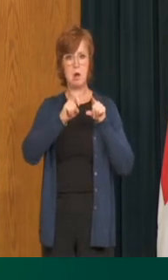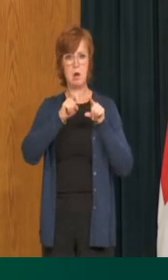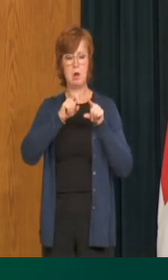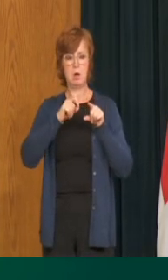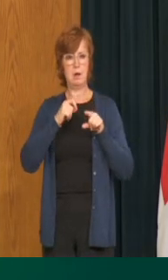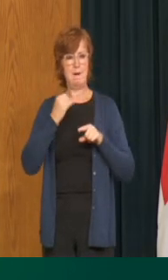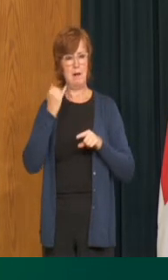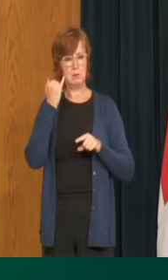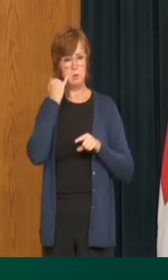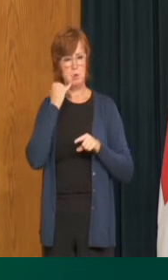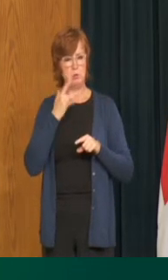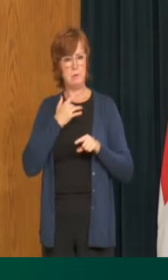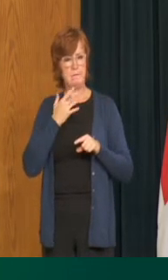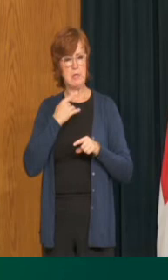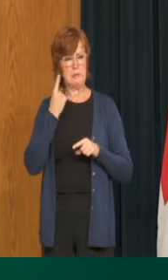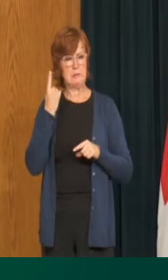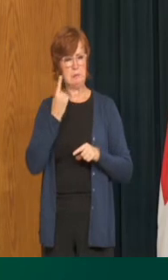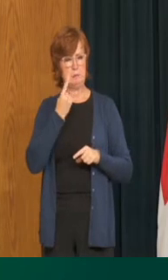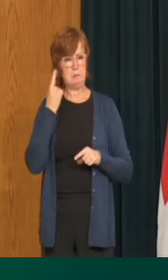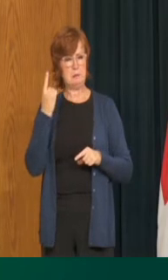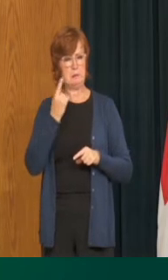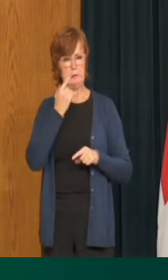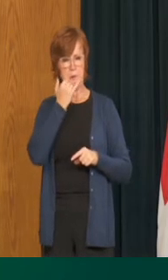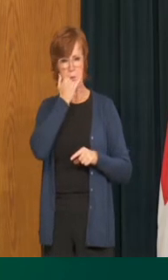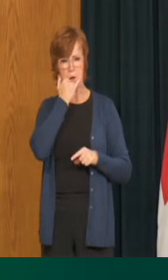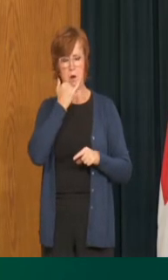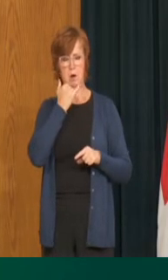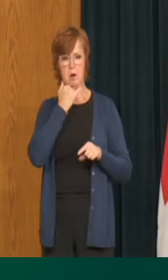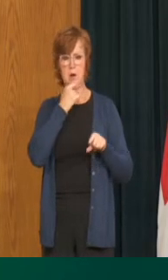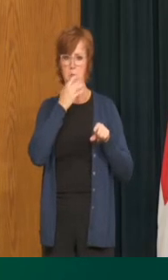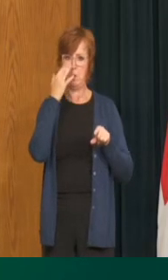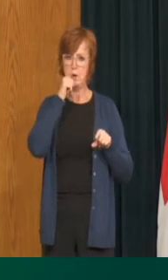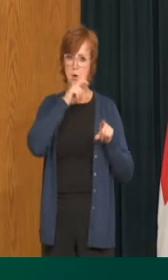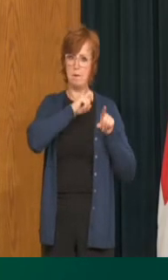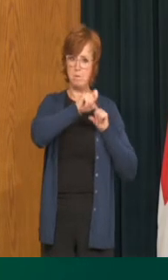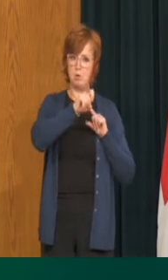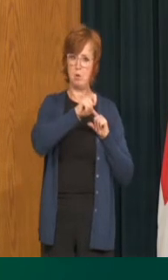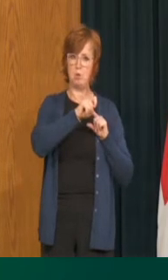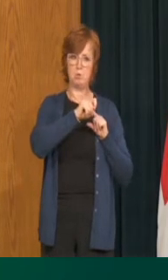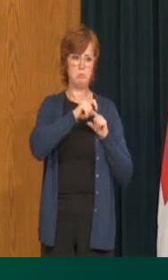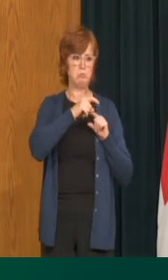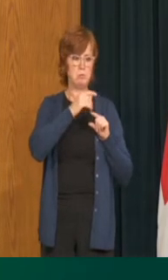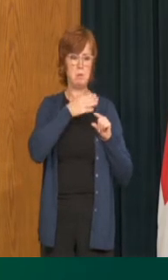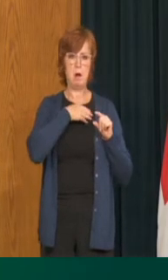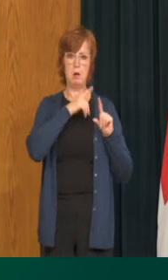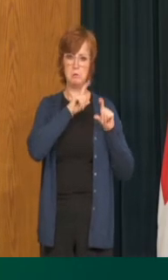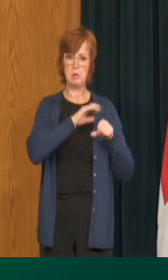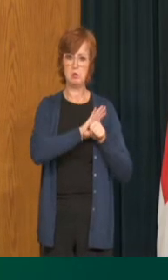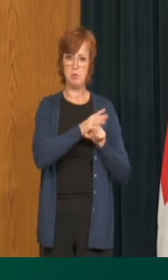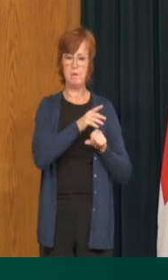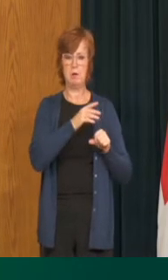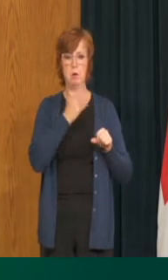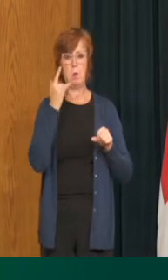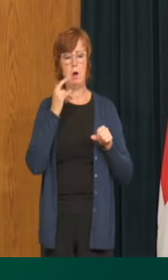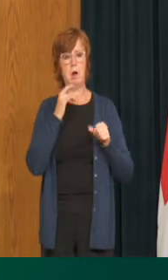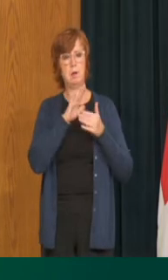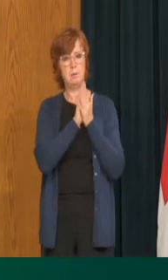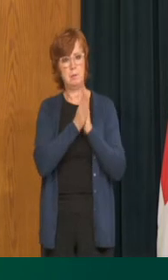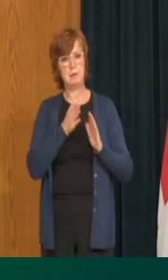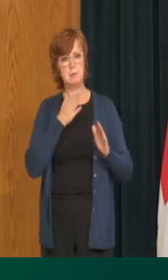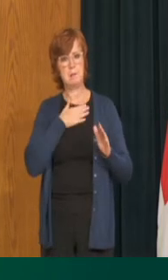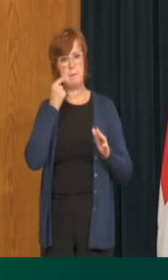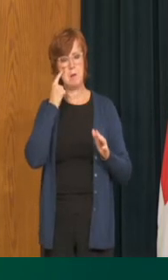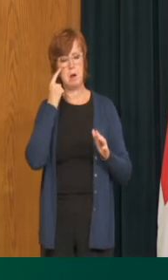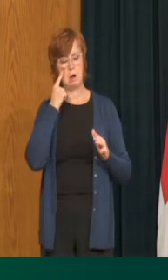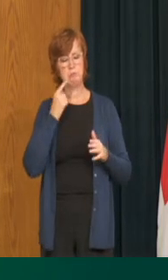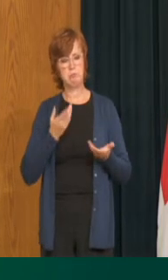suspicions about or symptoms, that just phone, have a test, and it will put you at ease if that's what